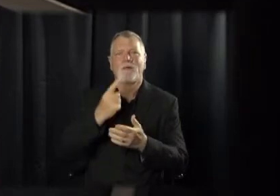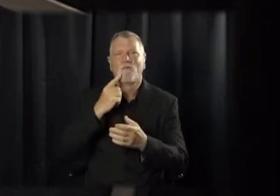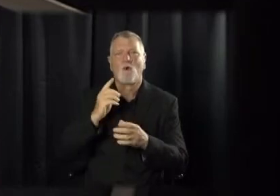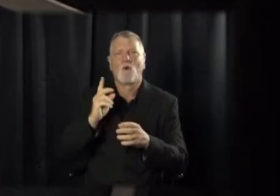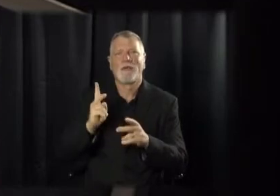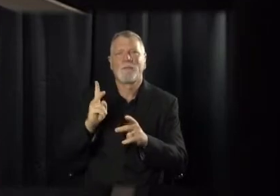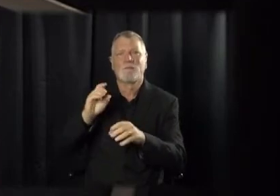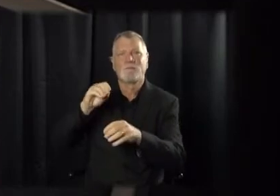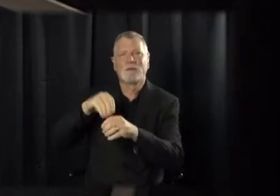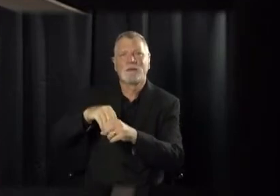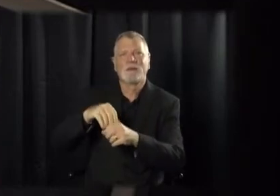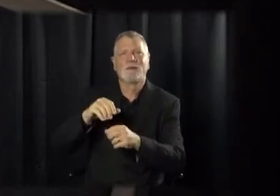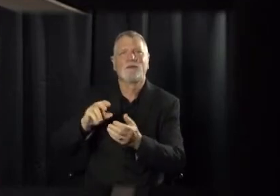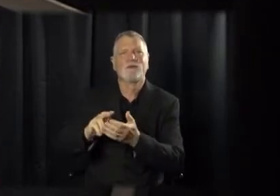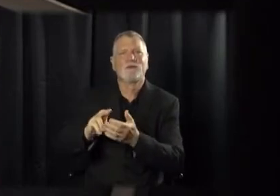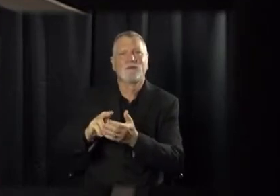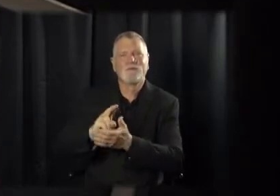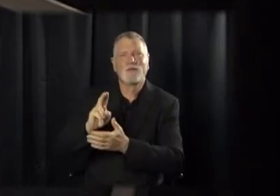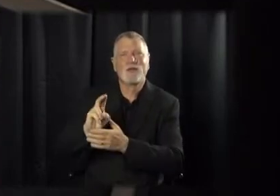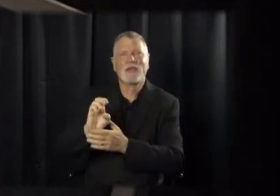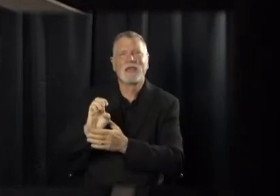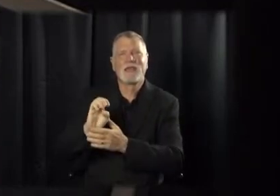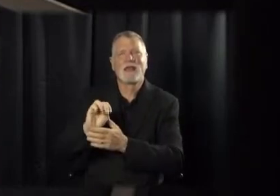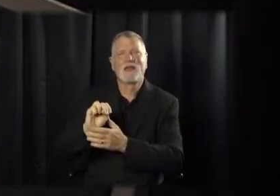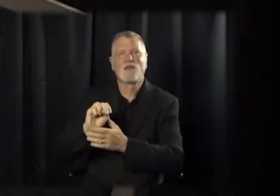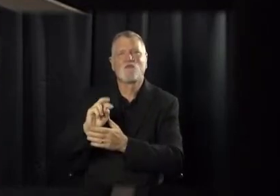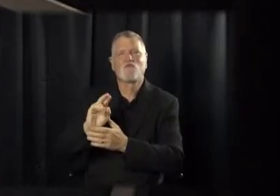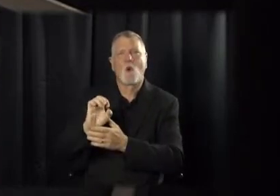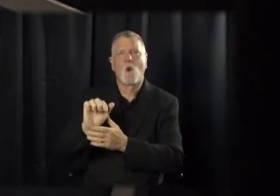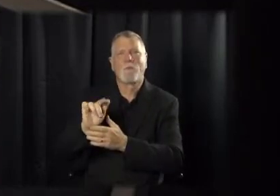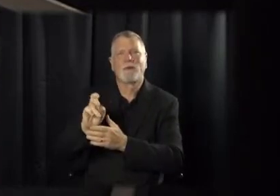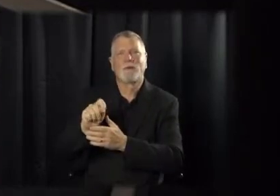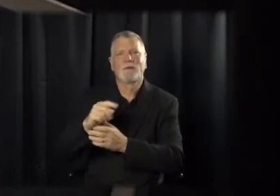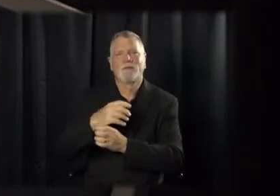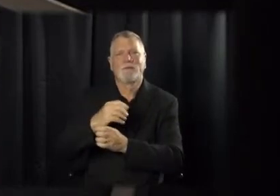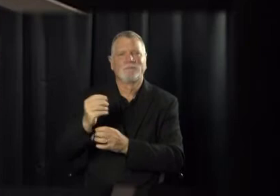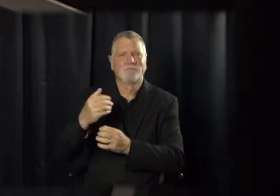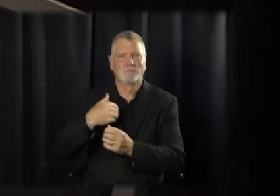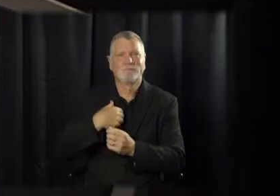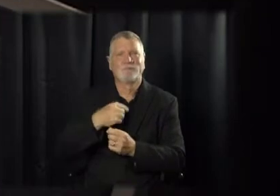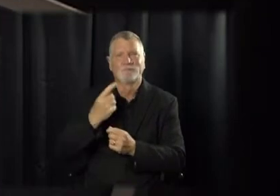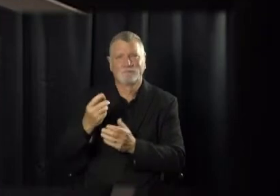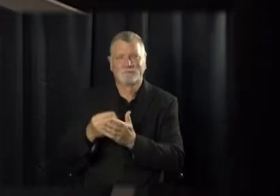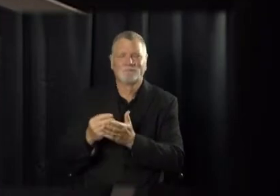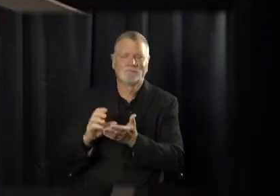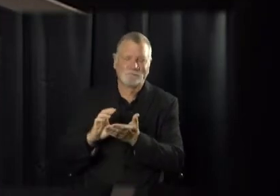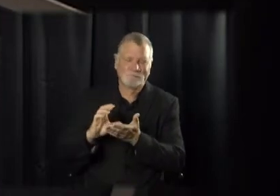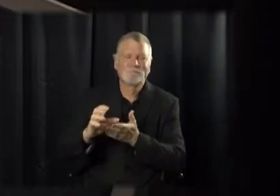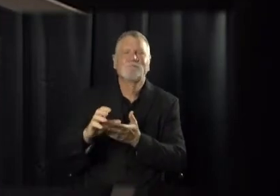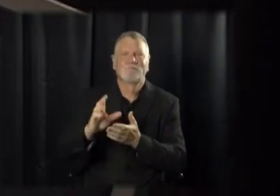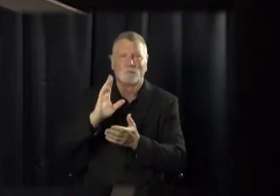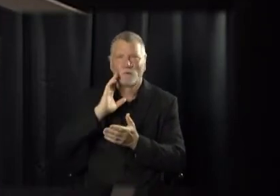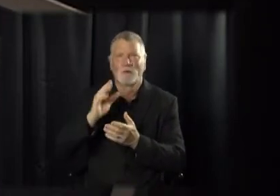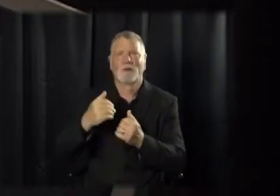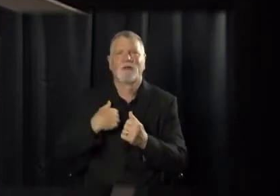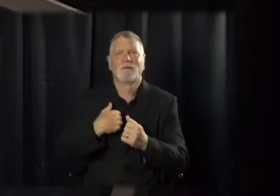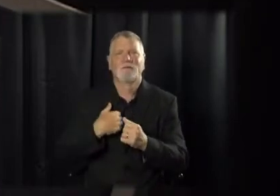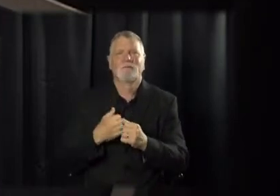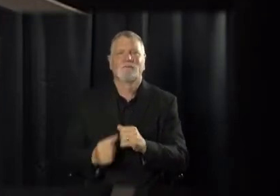enrollment, you've had lost revenues. So there will be fungible monies that are there, one-time monies to cover one-time expenses, as you